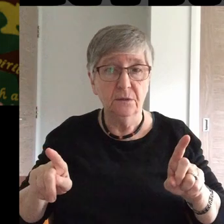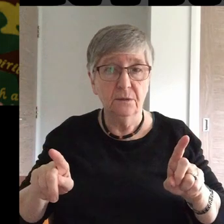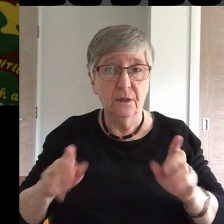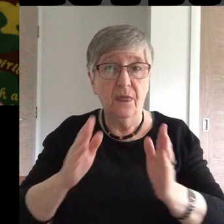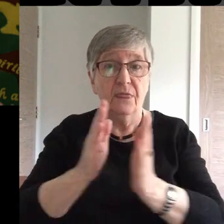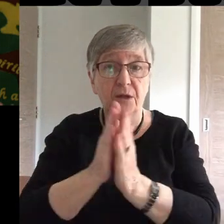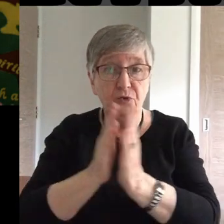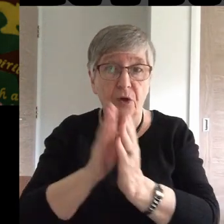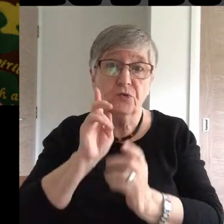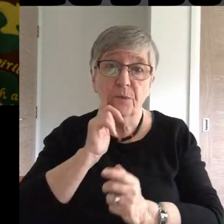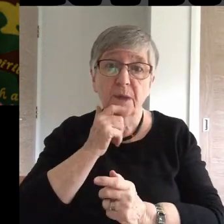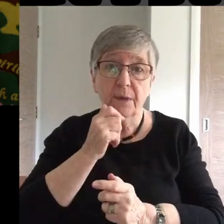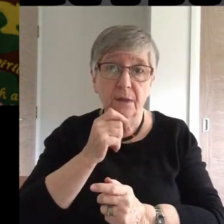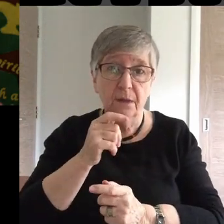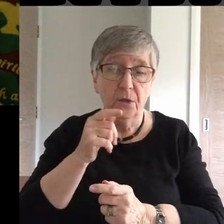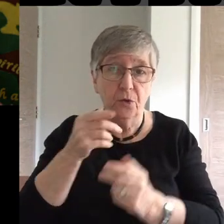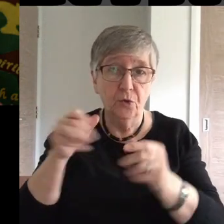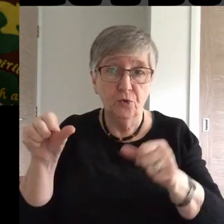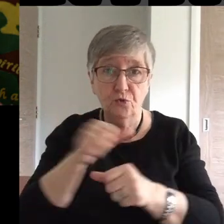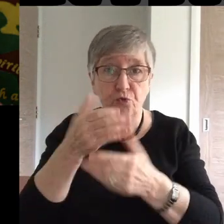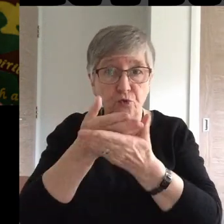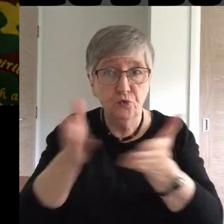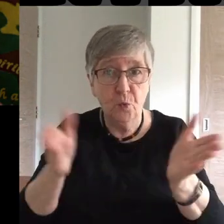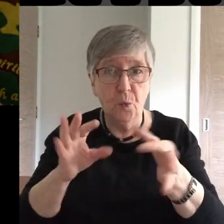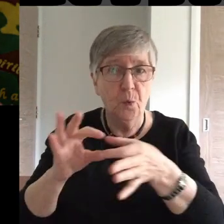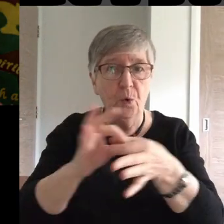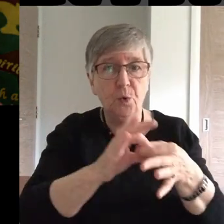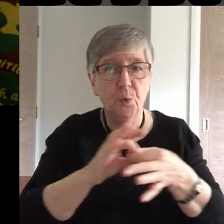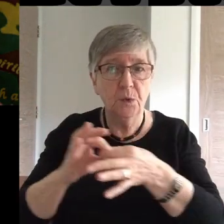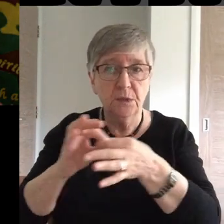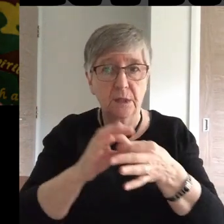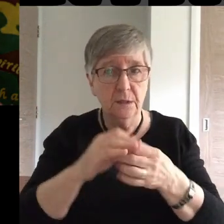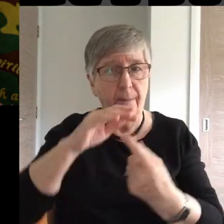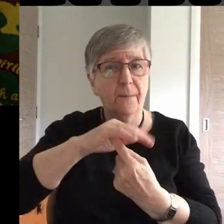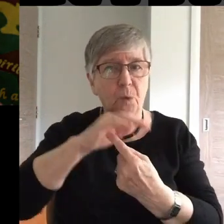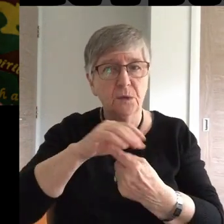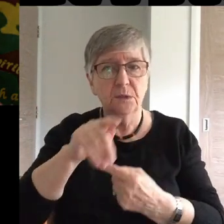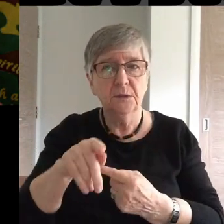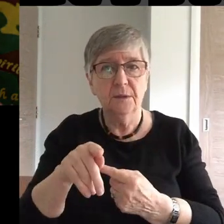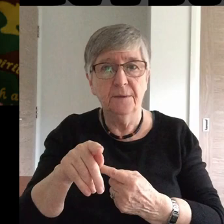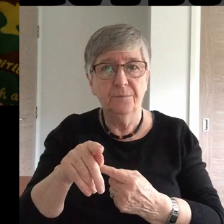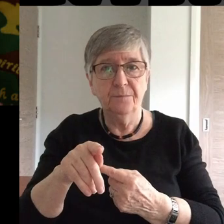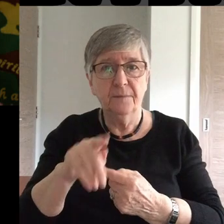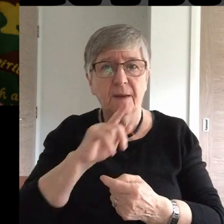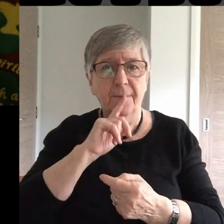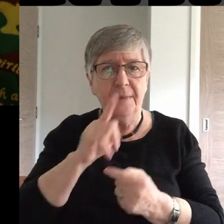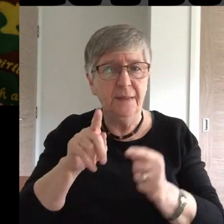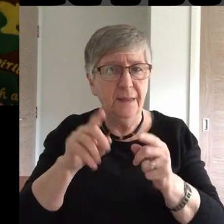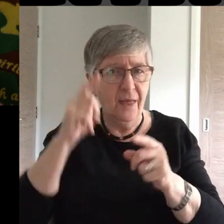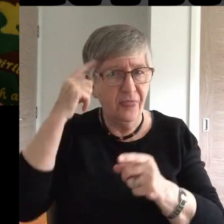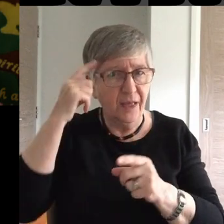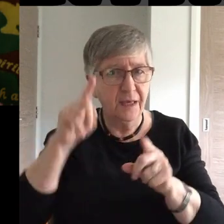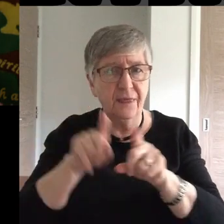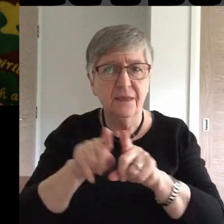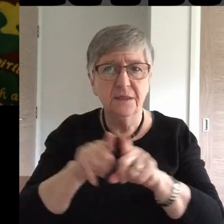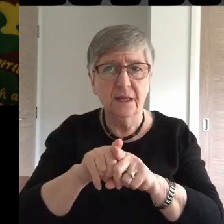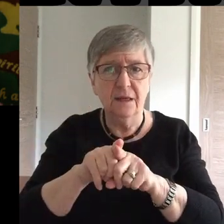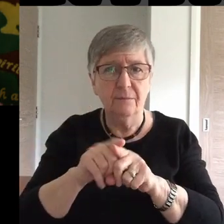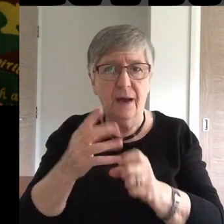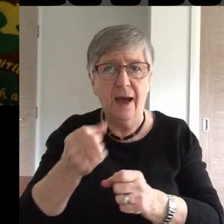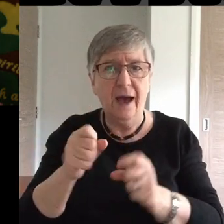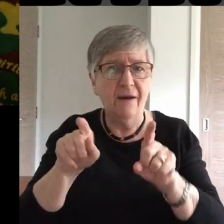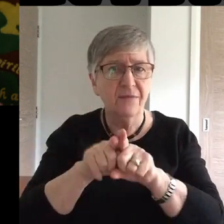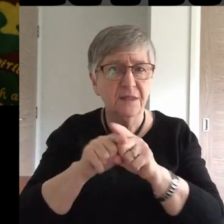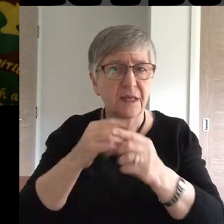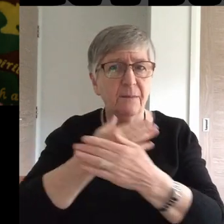you, the church, your unity matters. Be like-minded. Have the